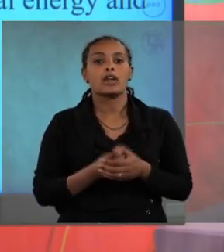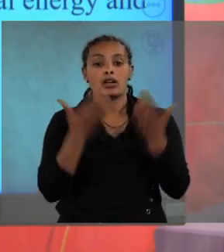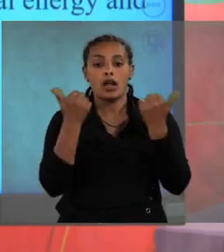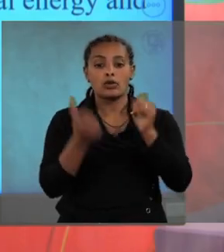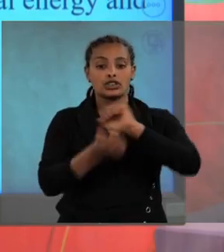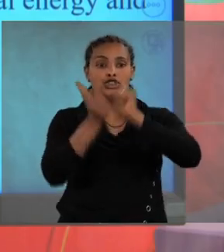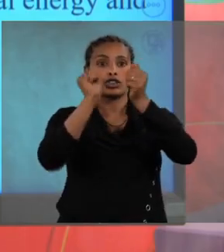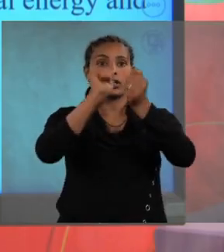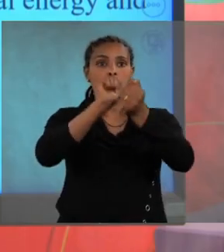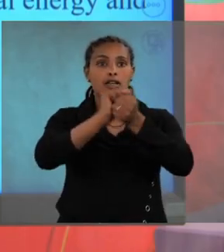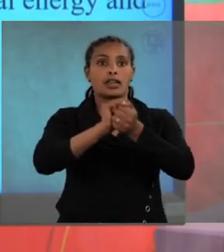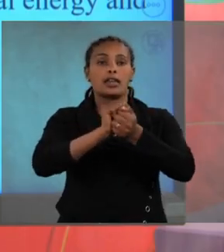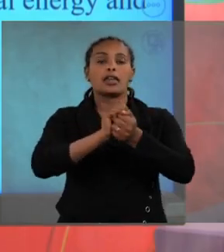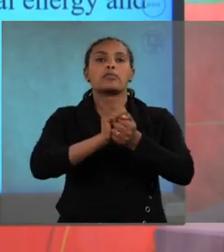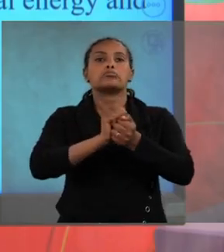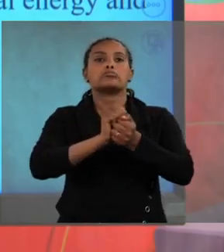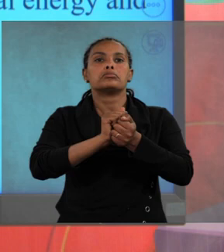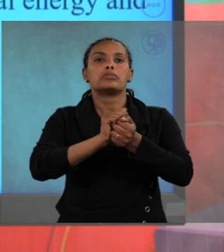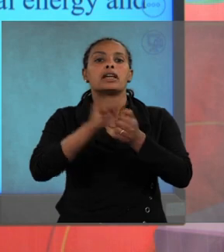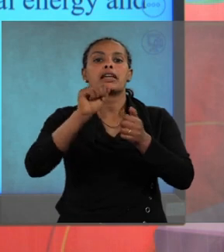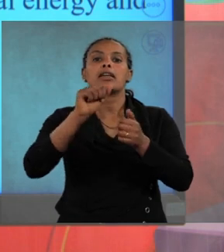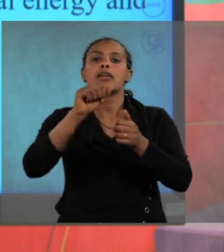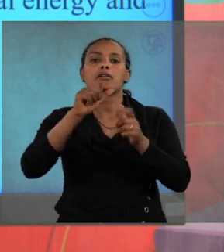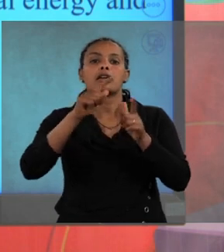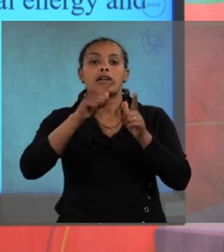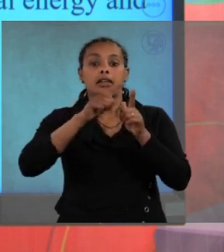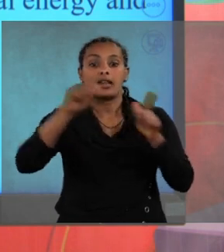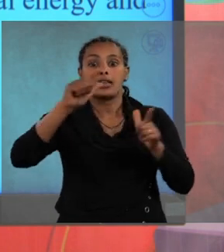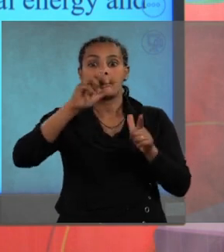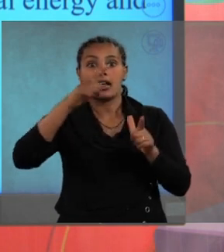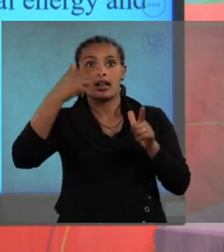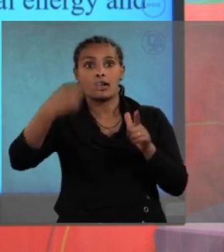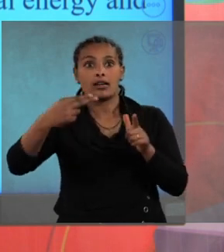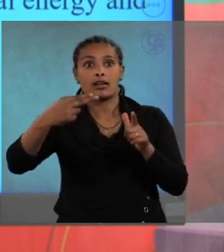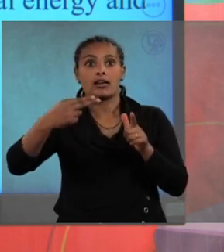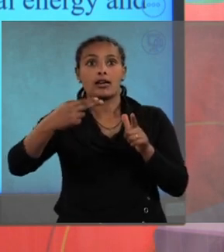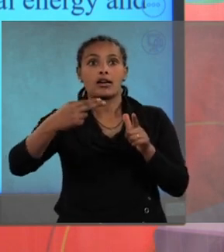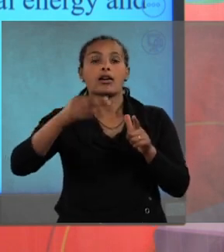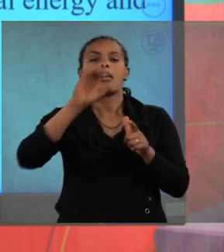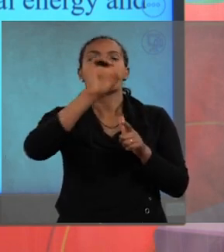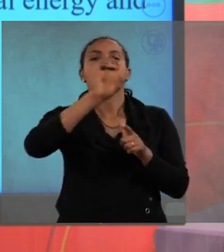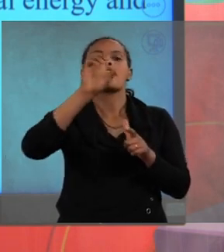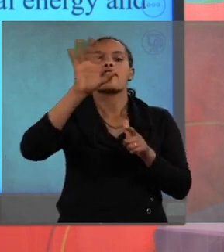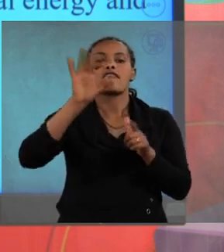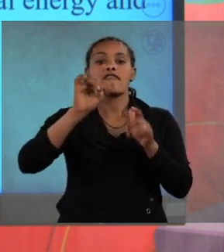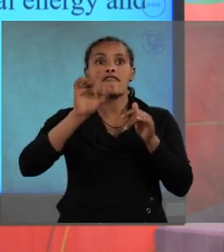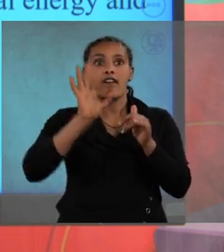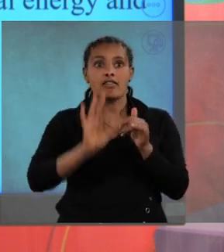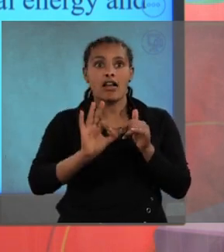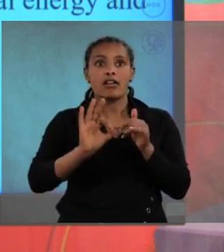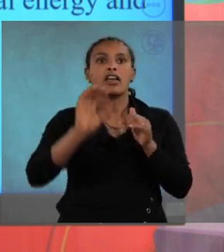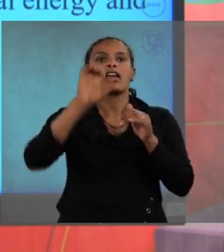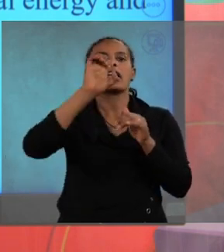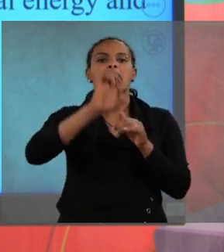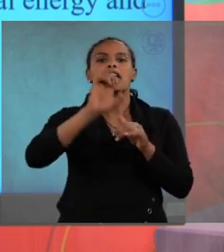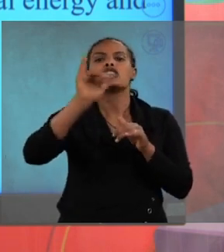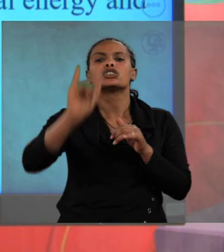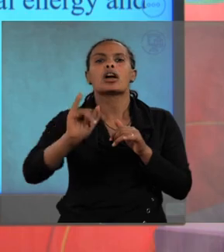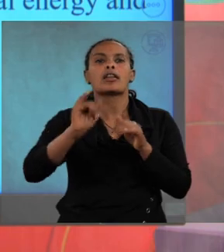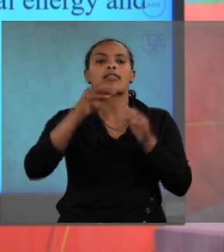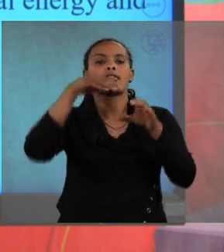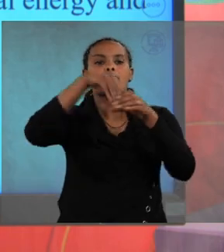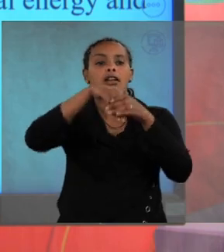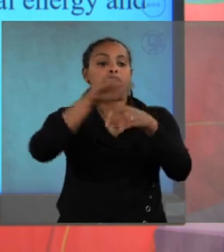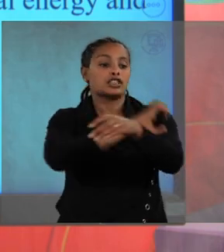Now the change in enthalpy delta H equal E final minus E initial is change in internal